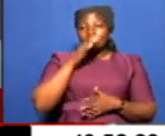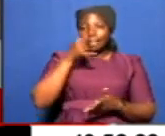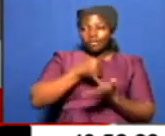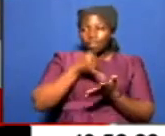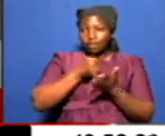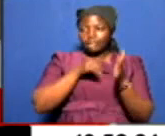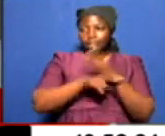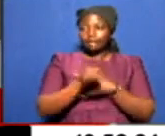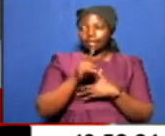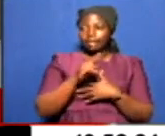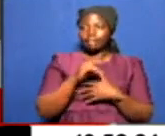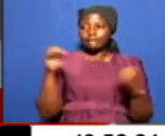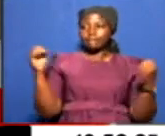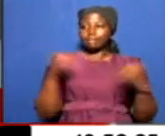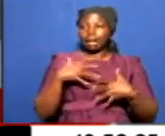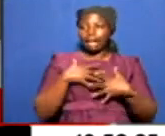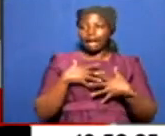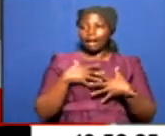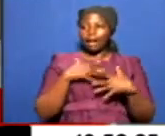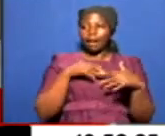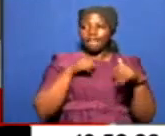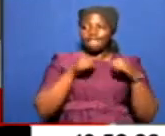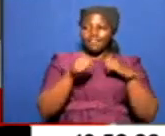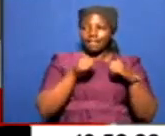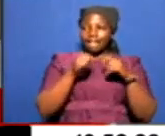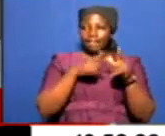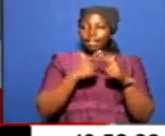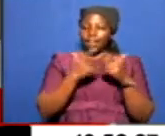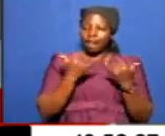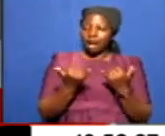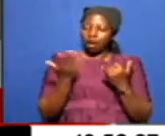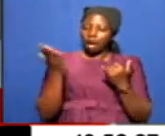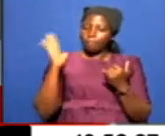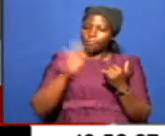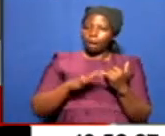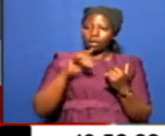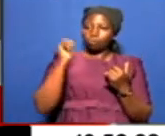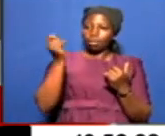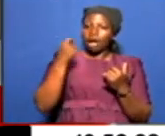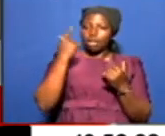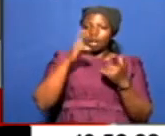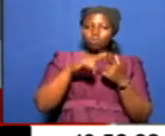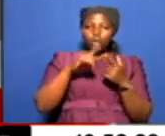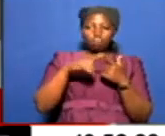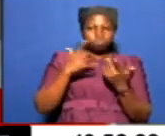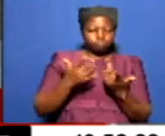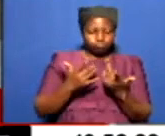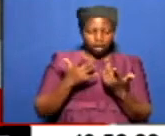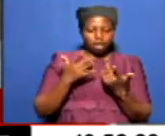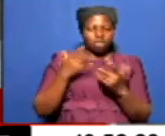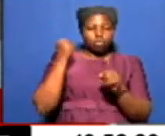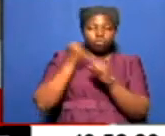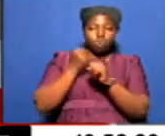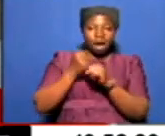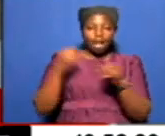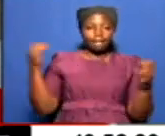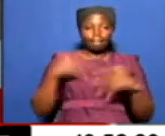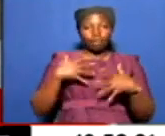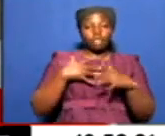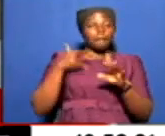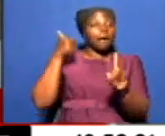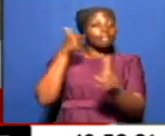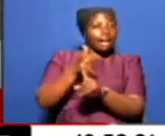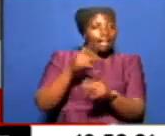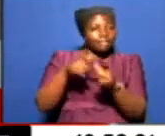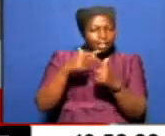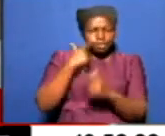terror fighting and now coming back to Kenya to maybe perform a terrorist attack. Mm-hmm. But then they see that, no, this